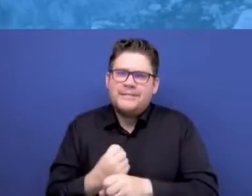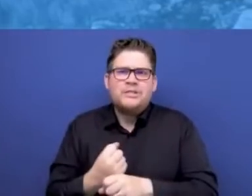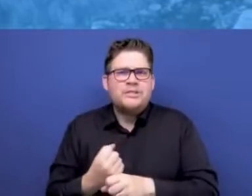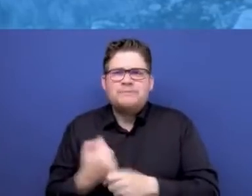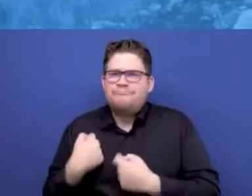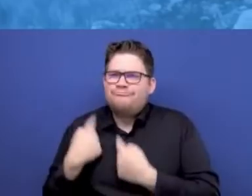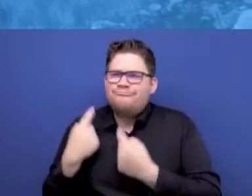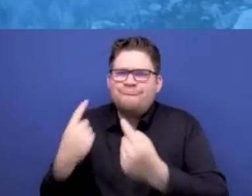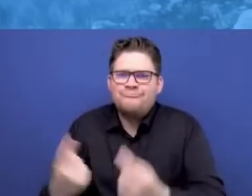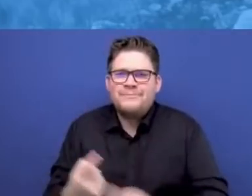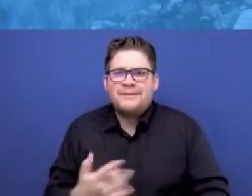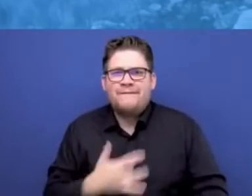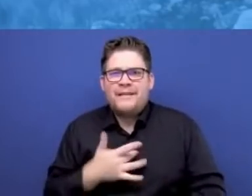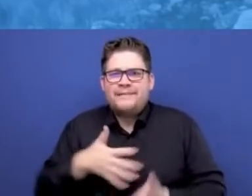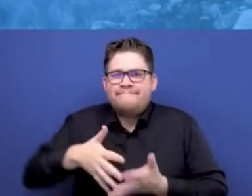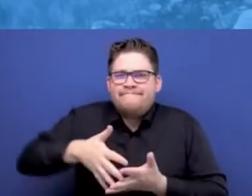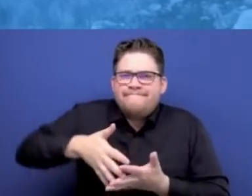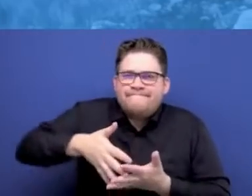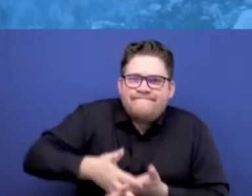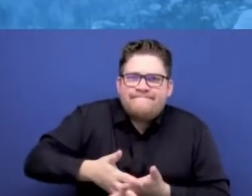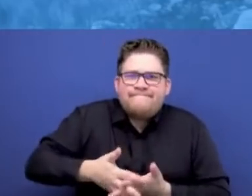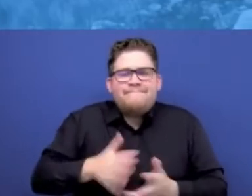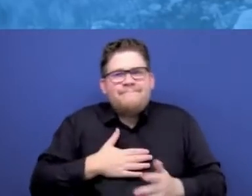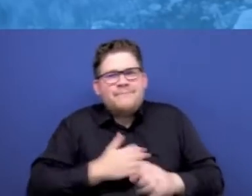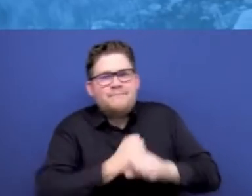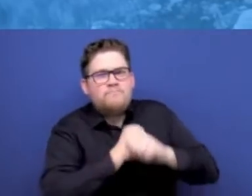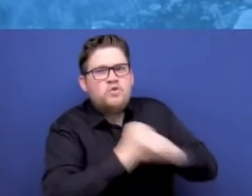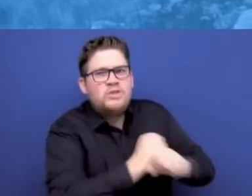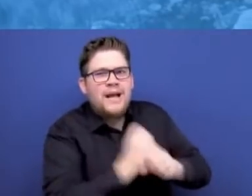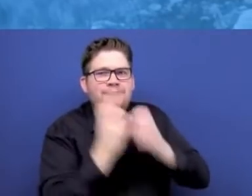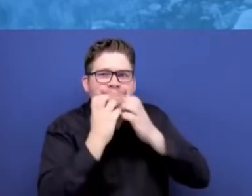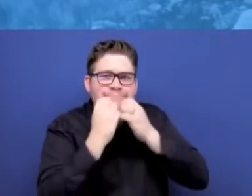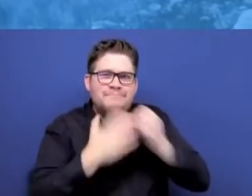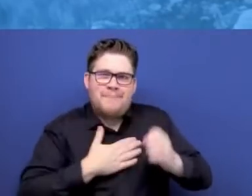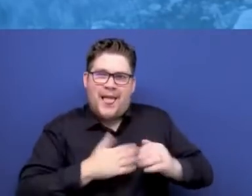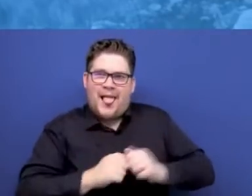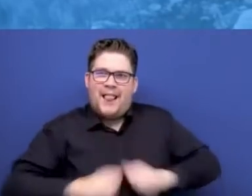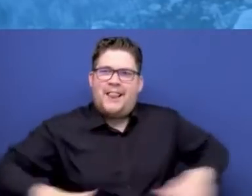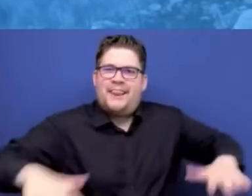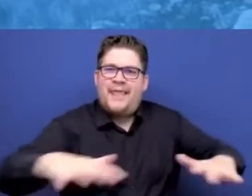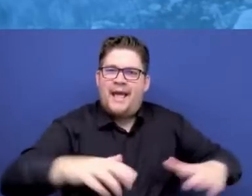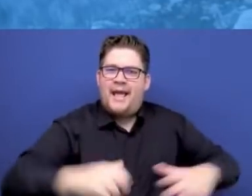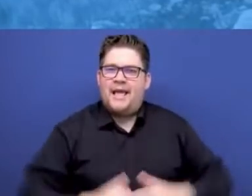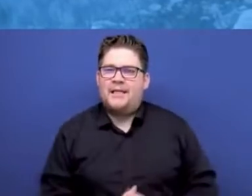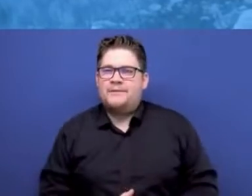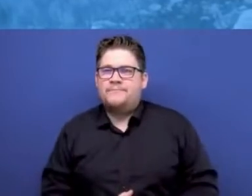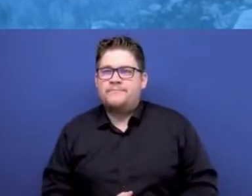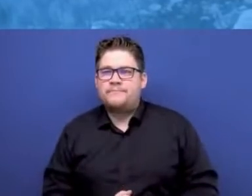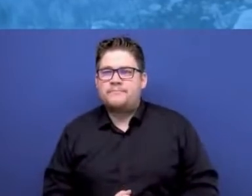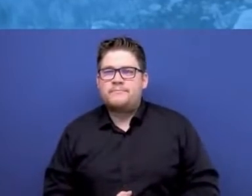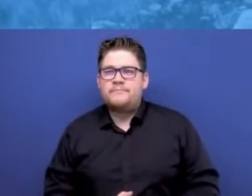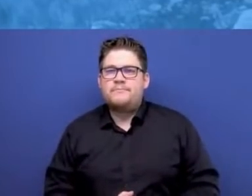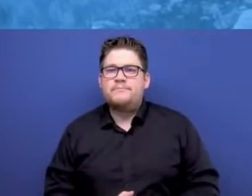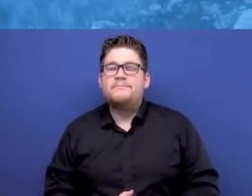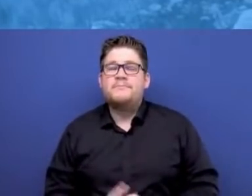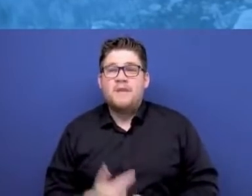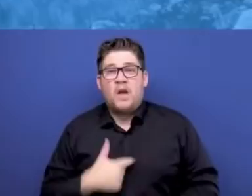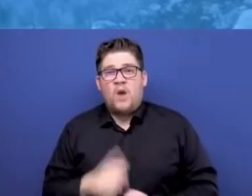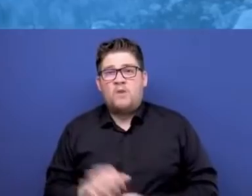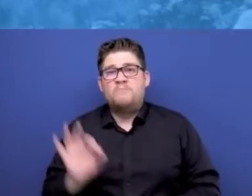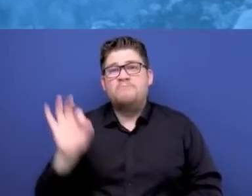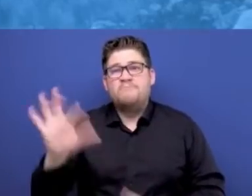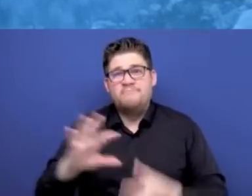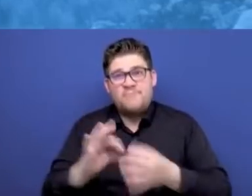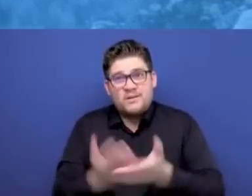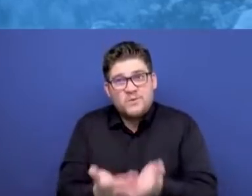properties. I guess my message to them, though, is although you've lived